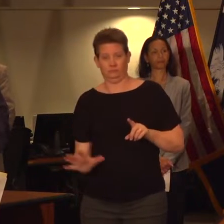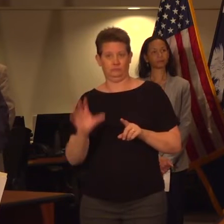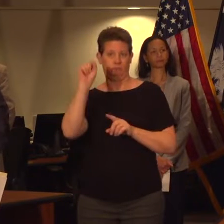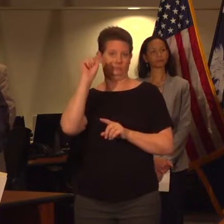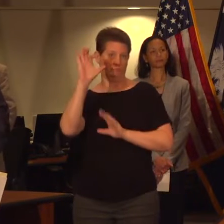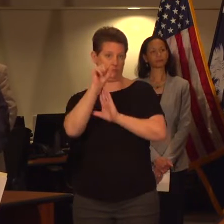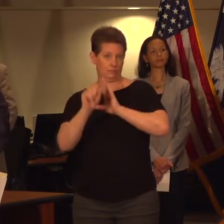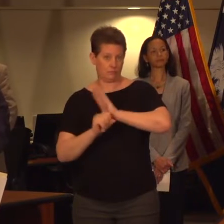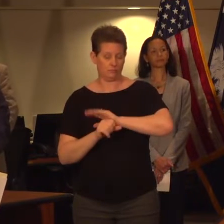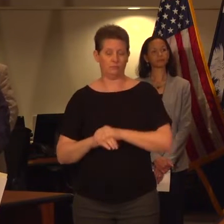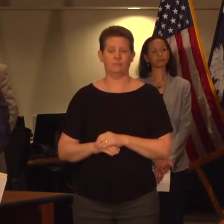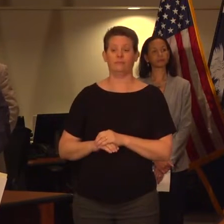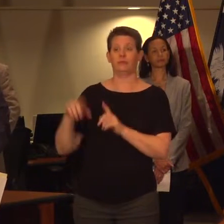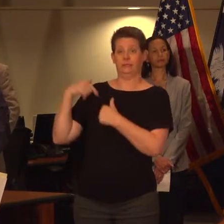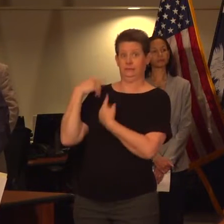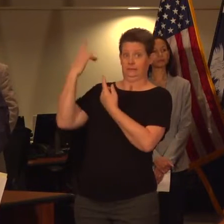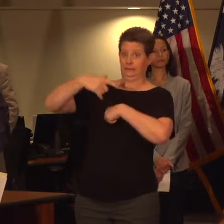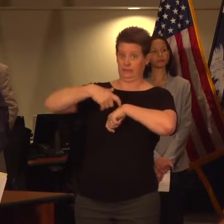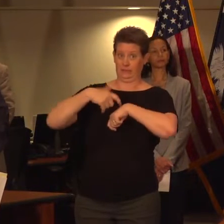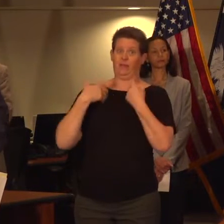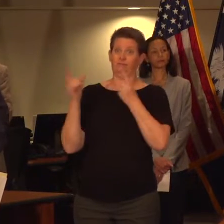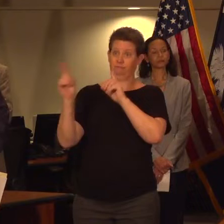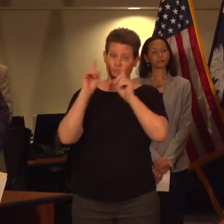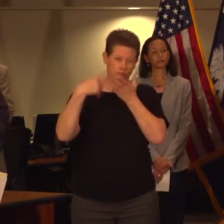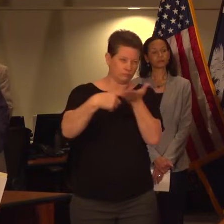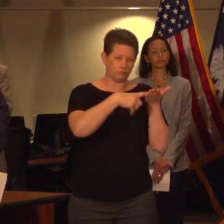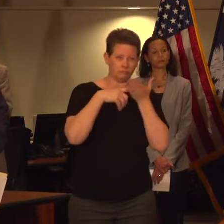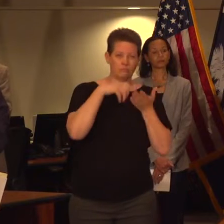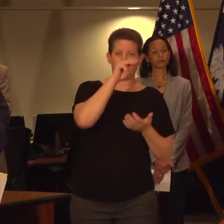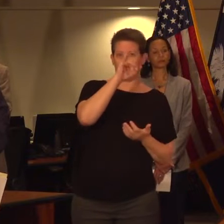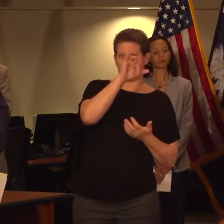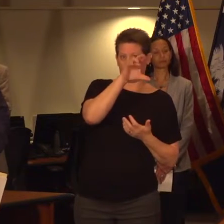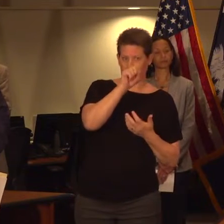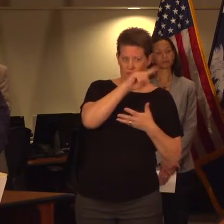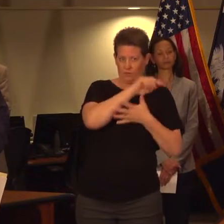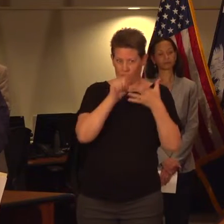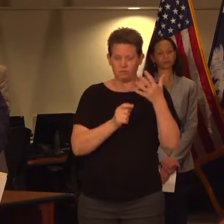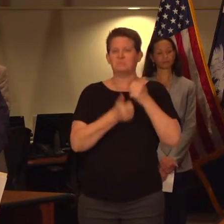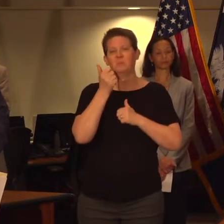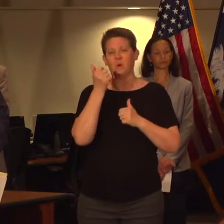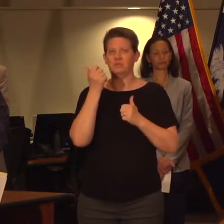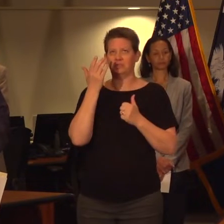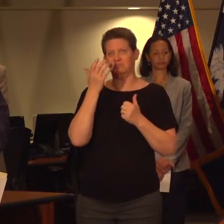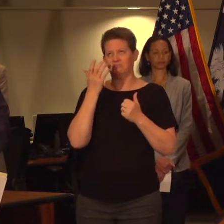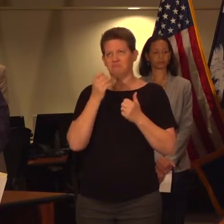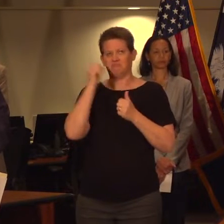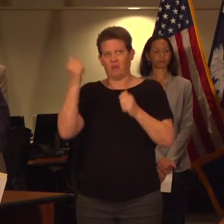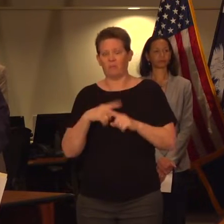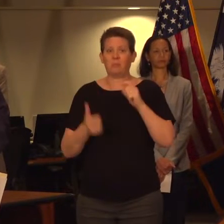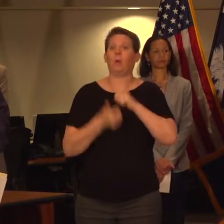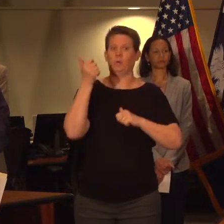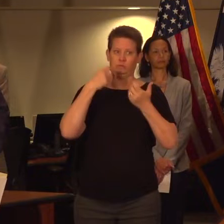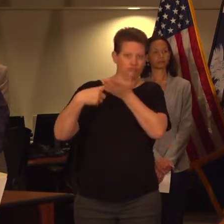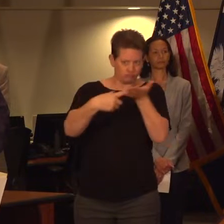have spoken to all of the mayors that are along the coast, or most of the mayors, if not all of them.